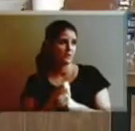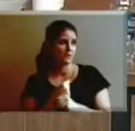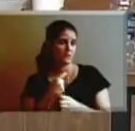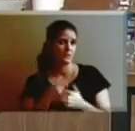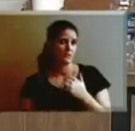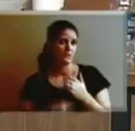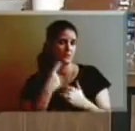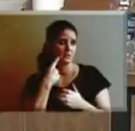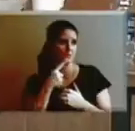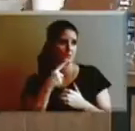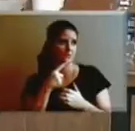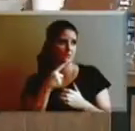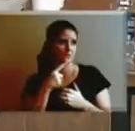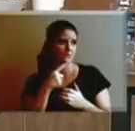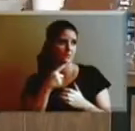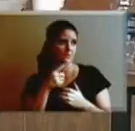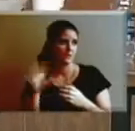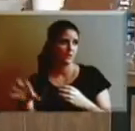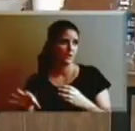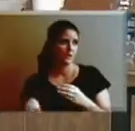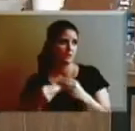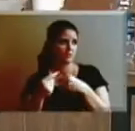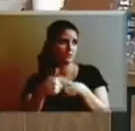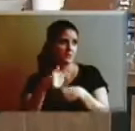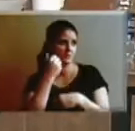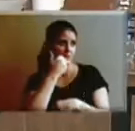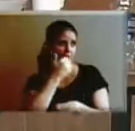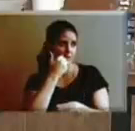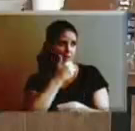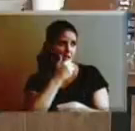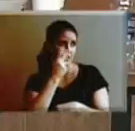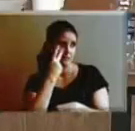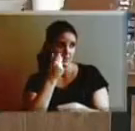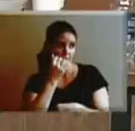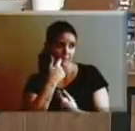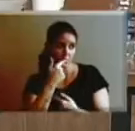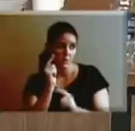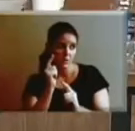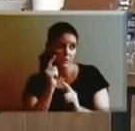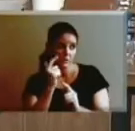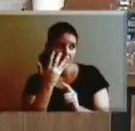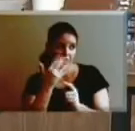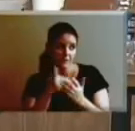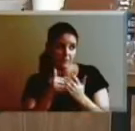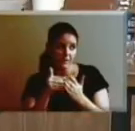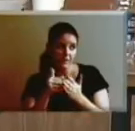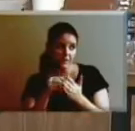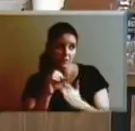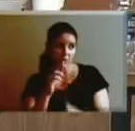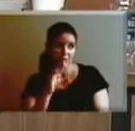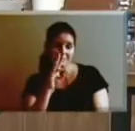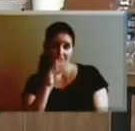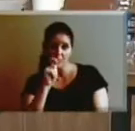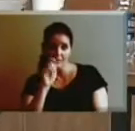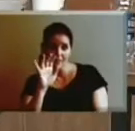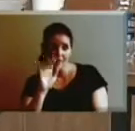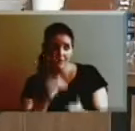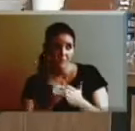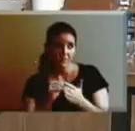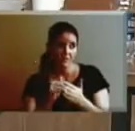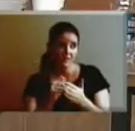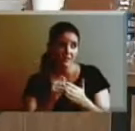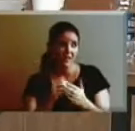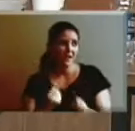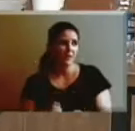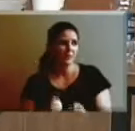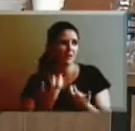day and then see whether it worked, whether it got any results. Absolutely. And that and is are we still be, the plan. Is it $5 million or $7.5 million, or what number, by